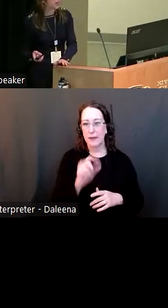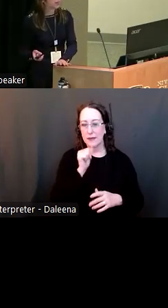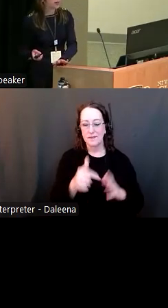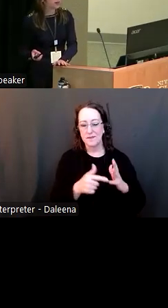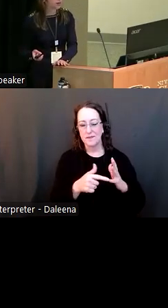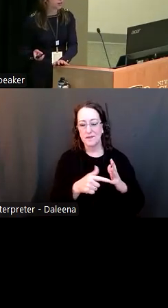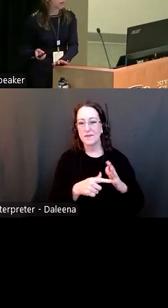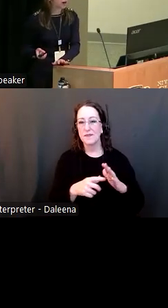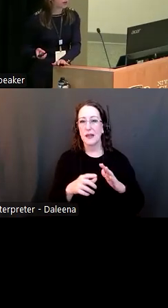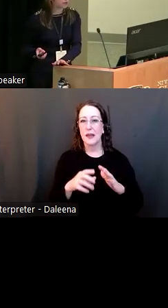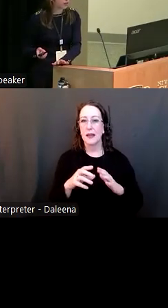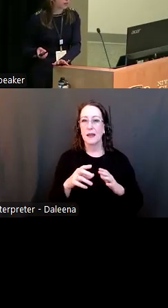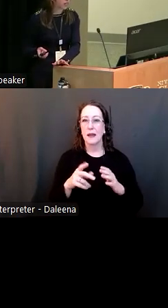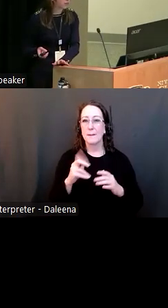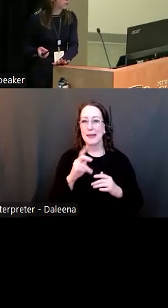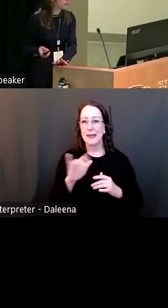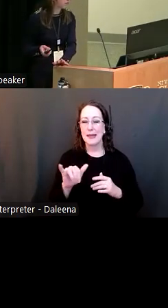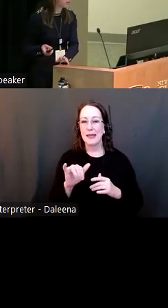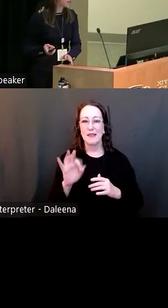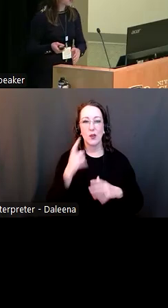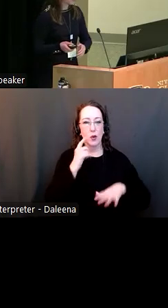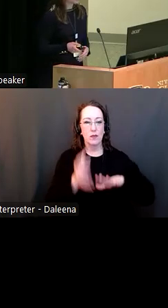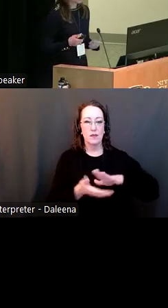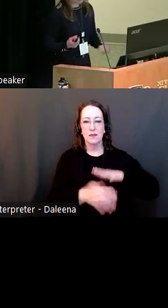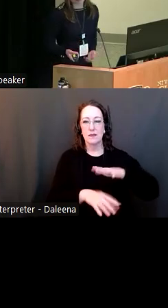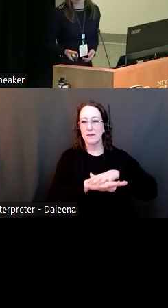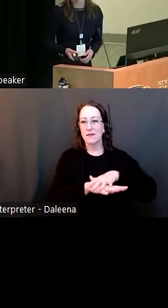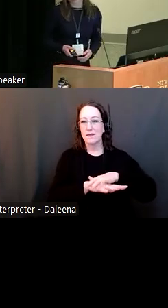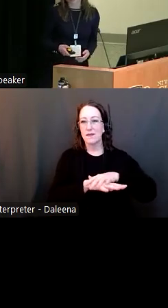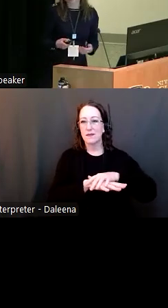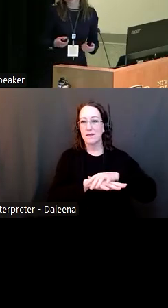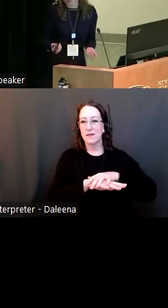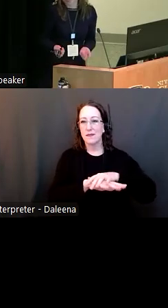while keeping your palm on the table.